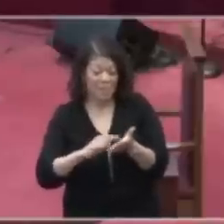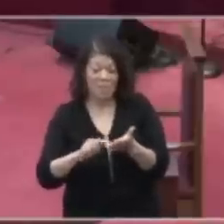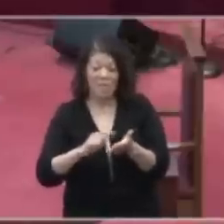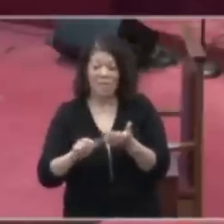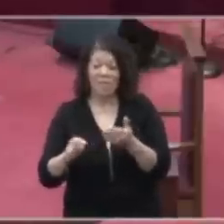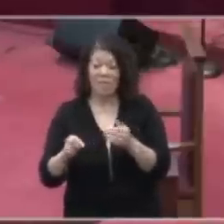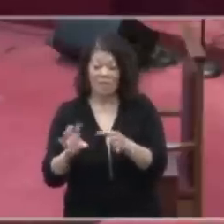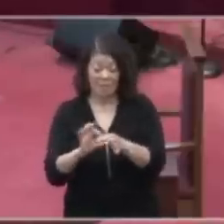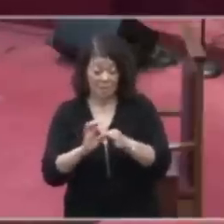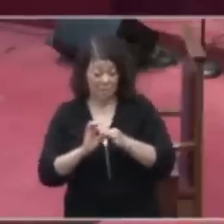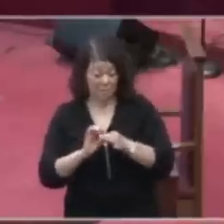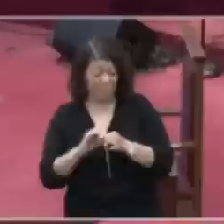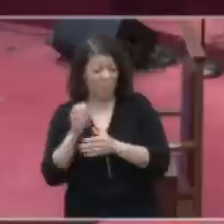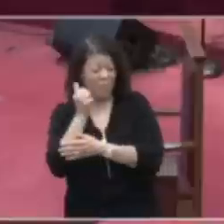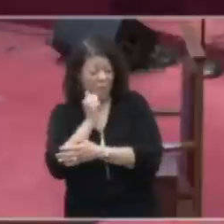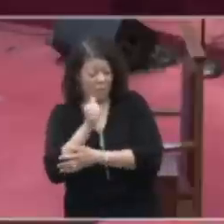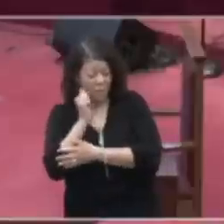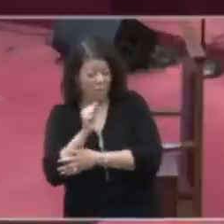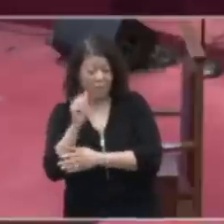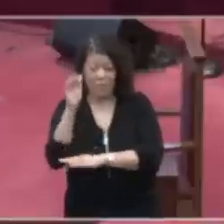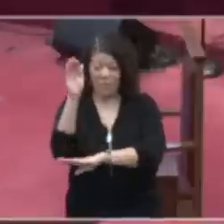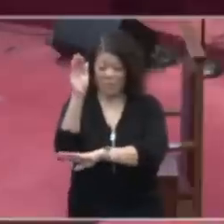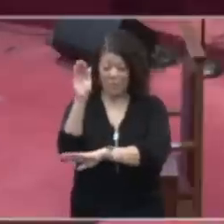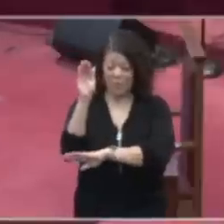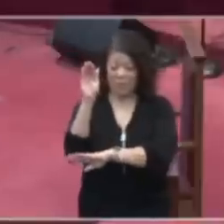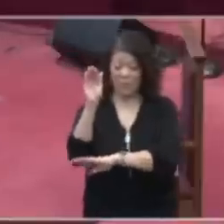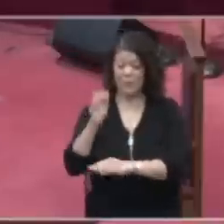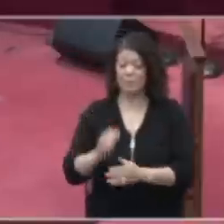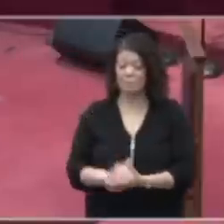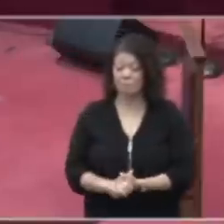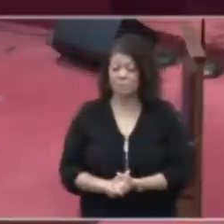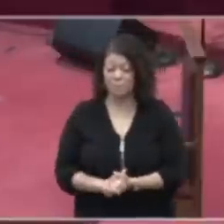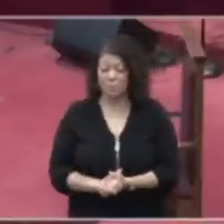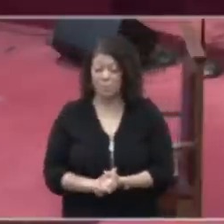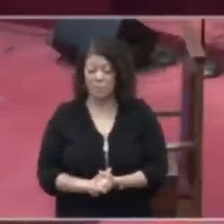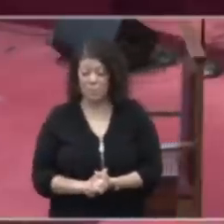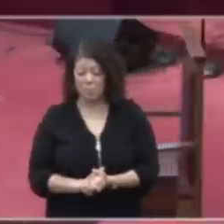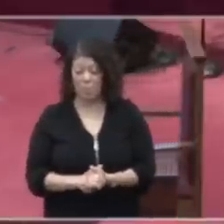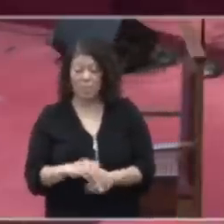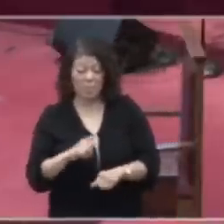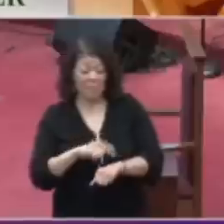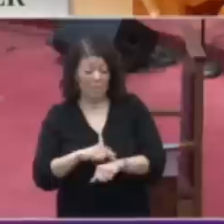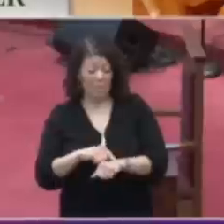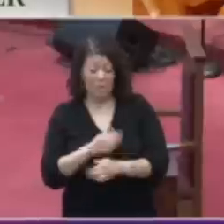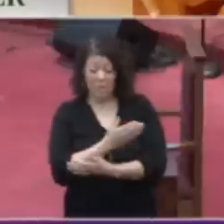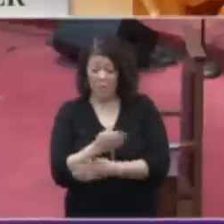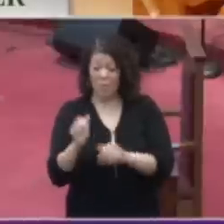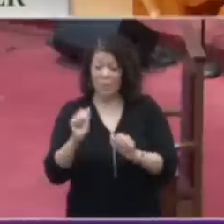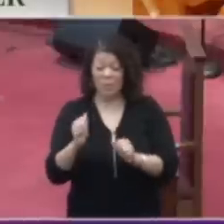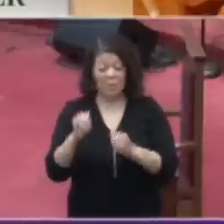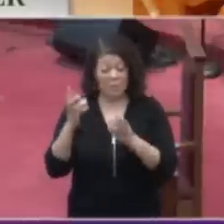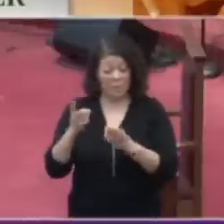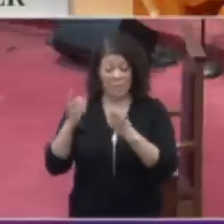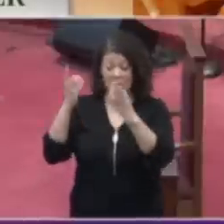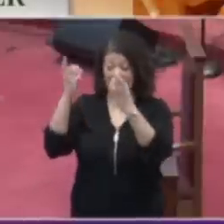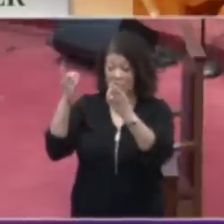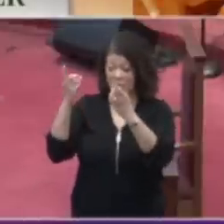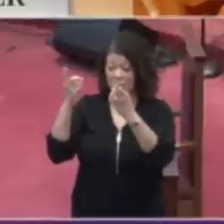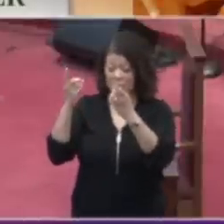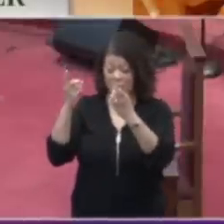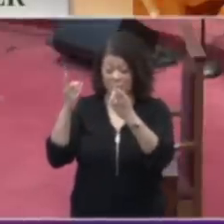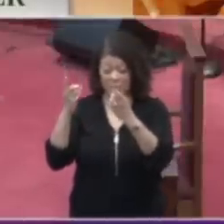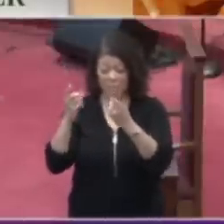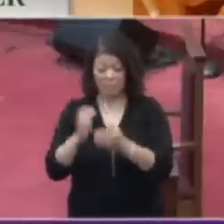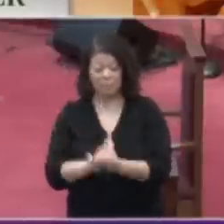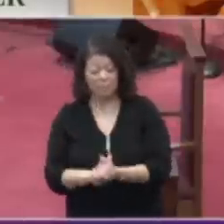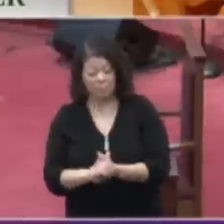at 12 noon, however much time you can dedicate to it. It's not going to require you to pray for 30 minutes, 15 minutes.